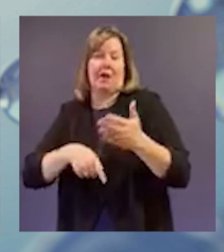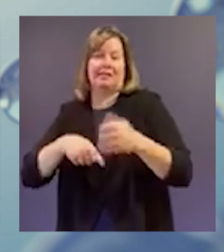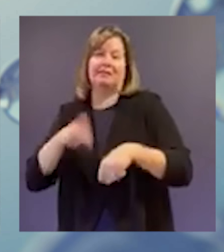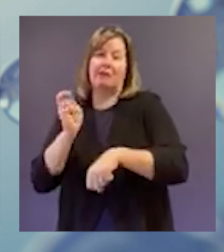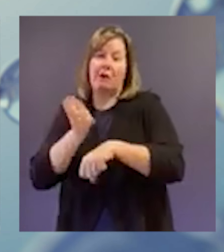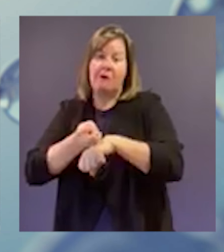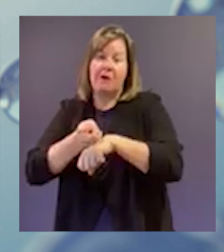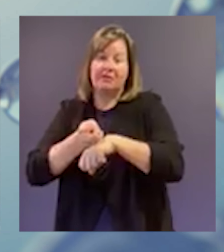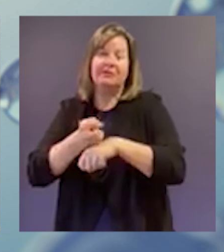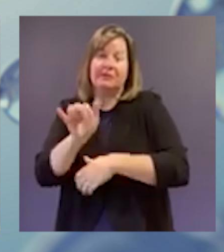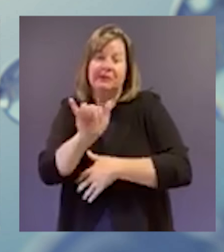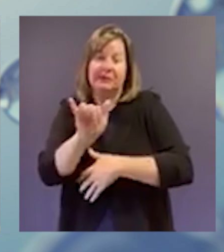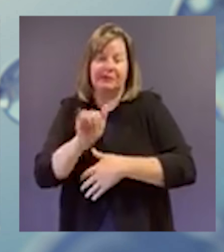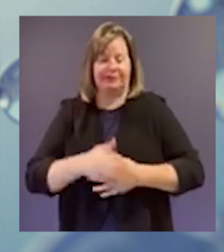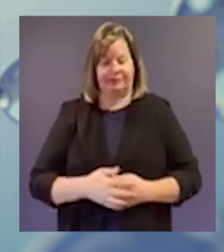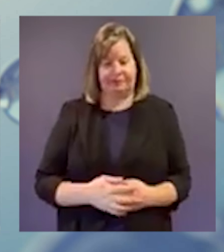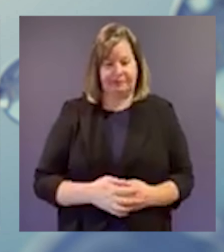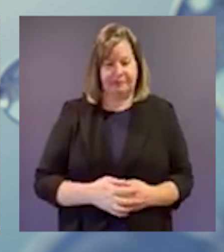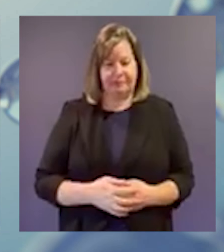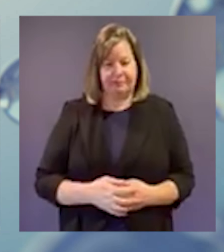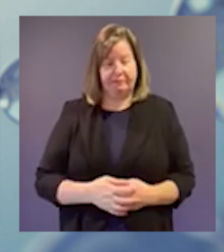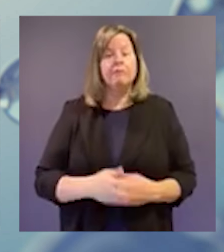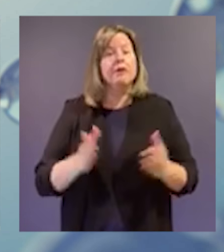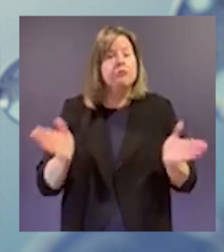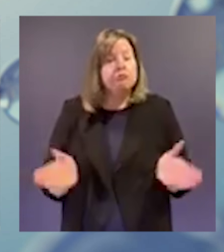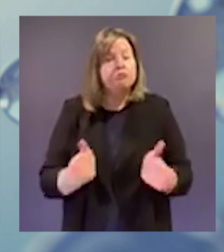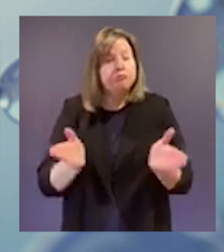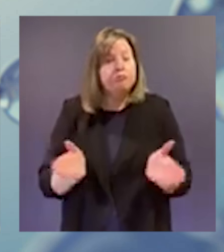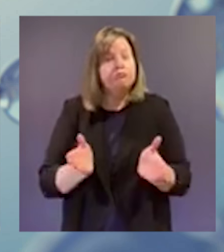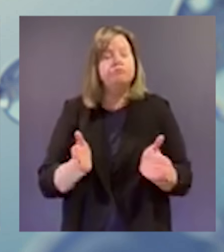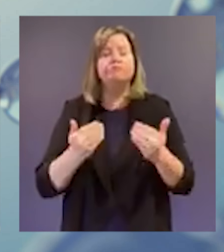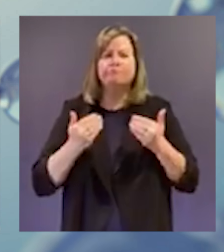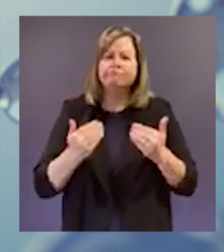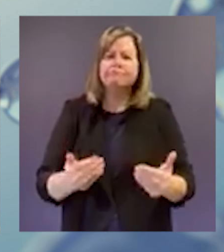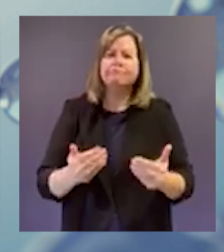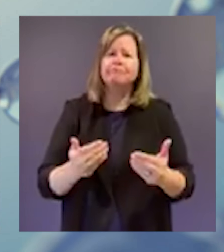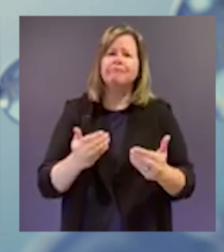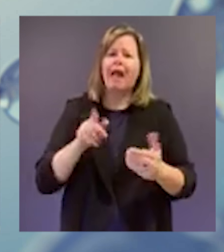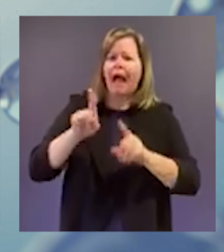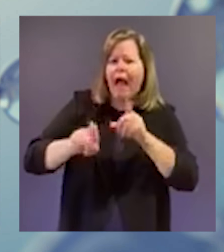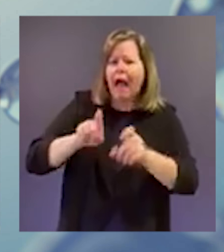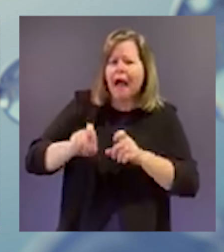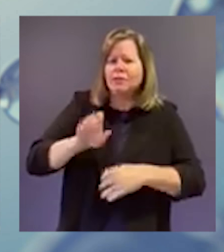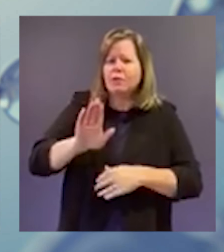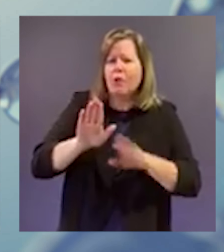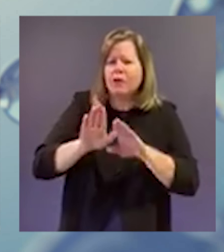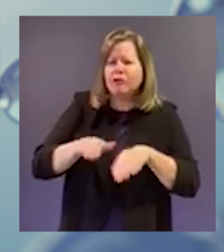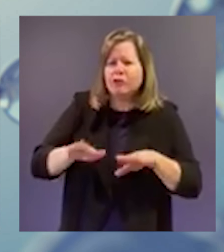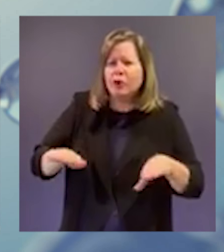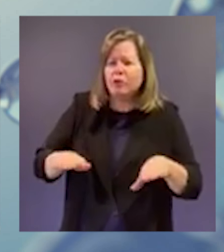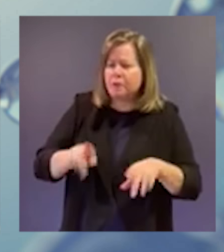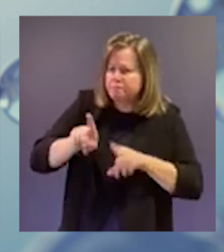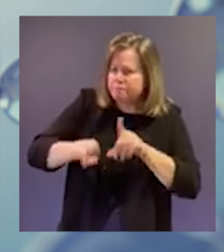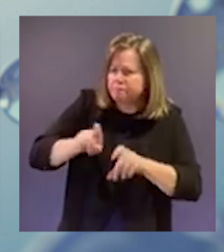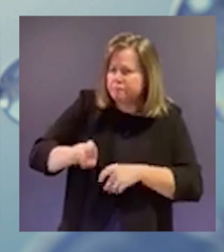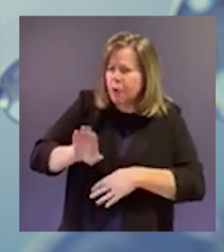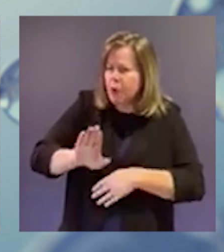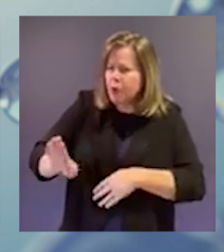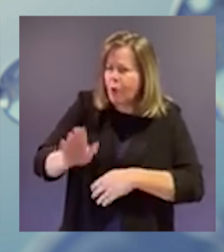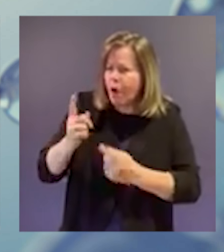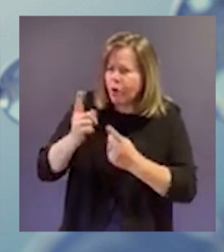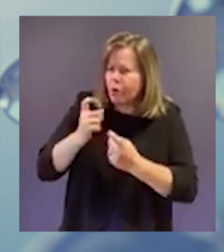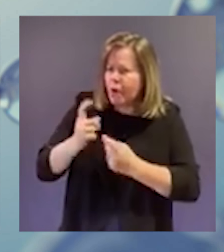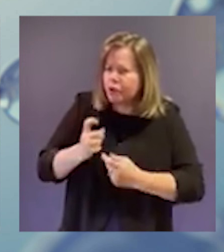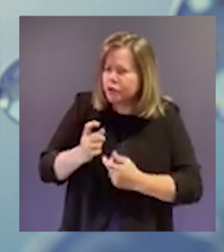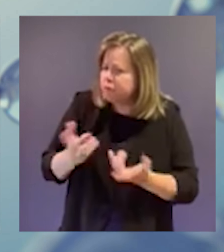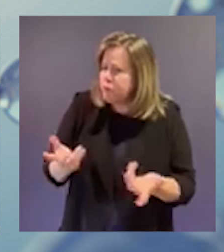things. I also want to encourage you to ask your kids what questions they have, and please forward those questions